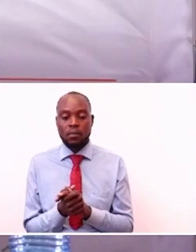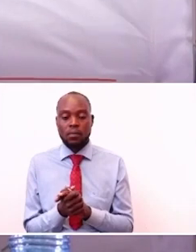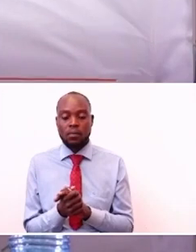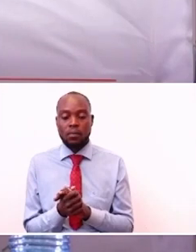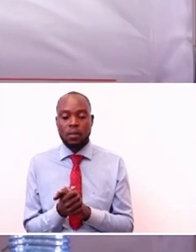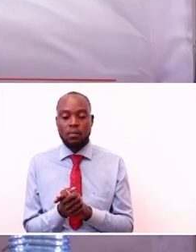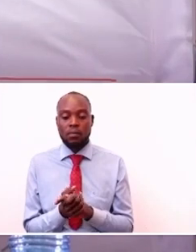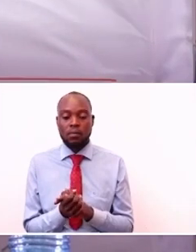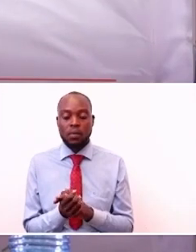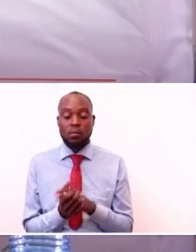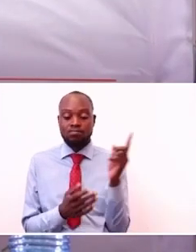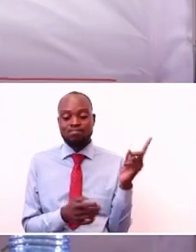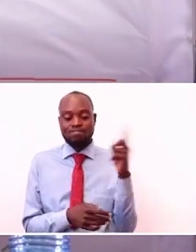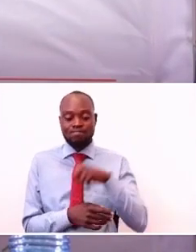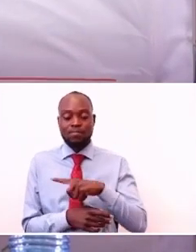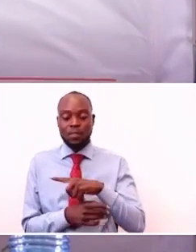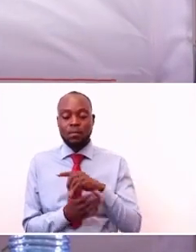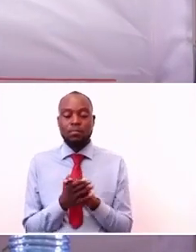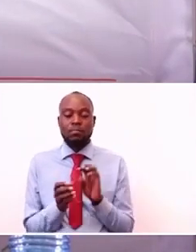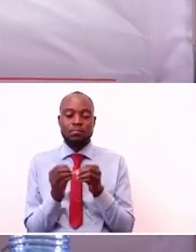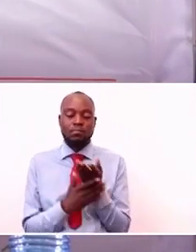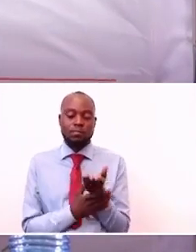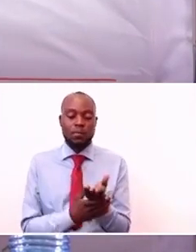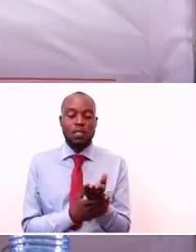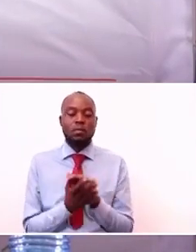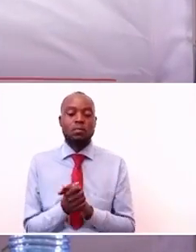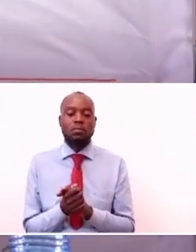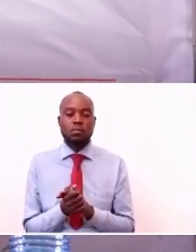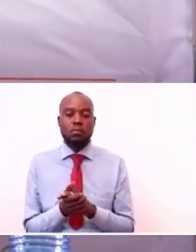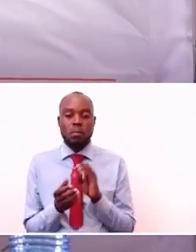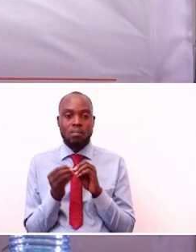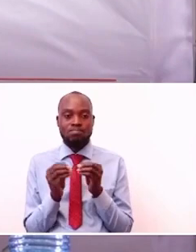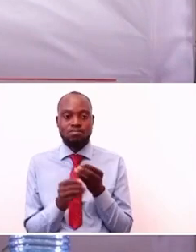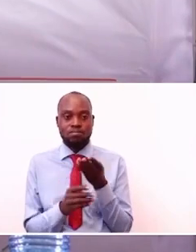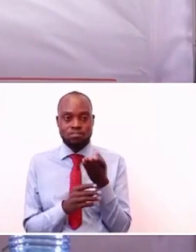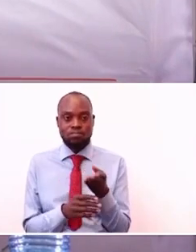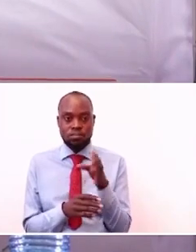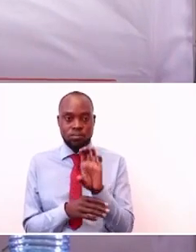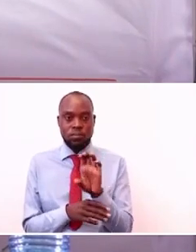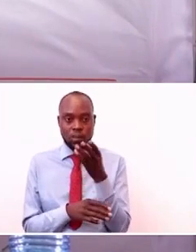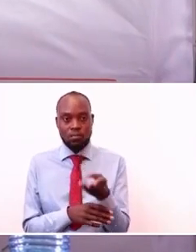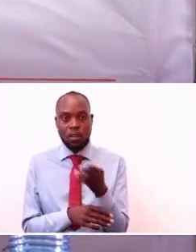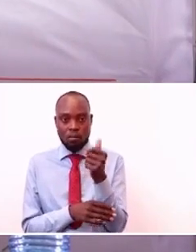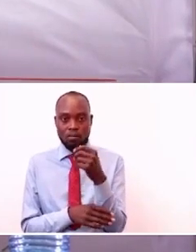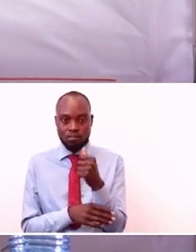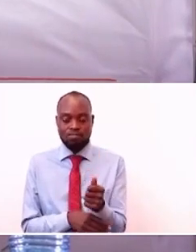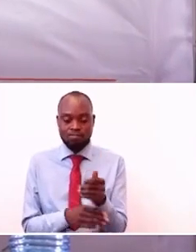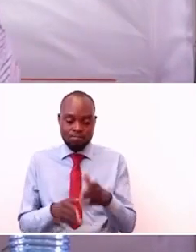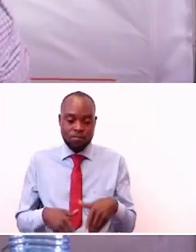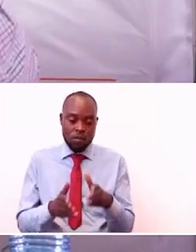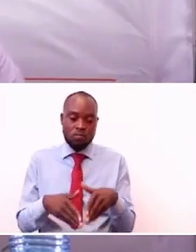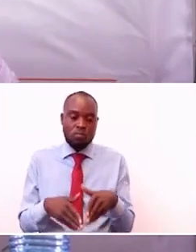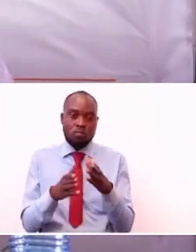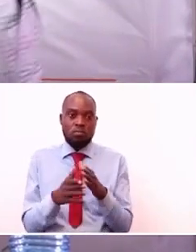per minute basis. The liquidity on that decentralized finance platform,